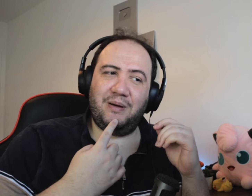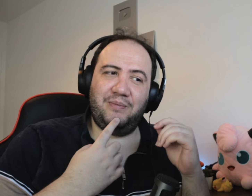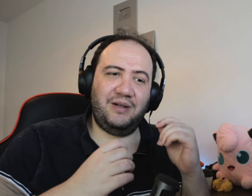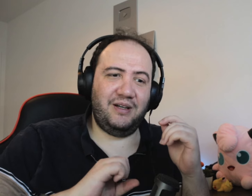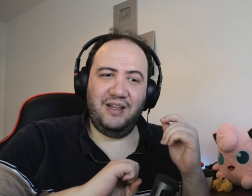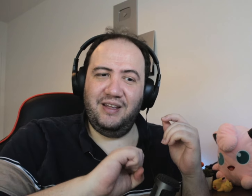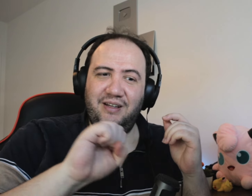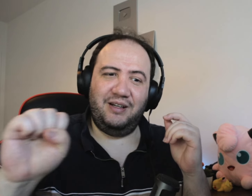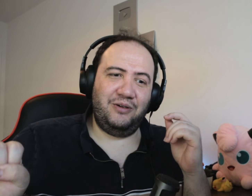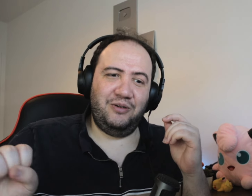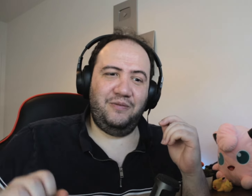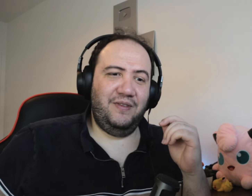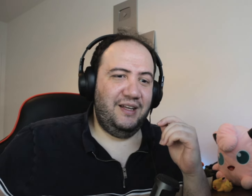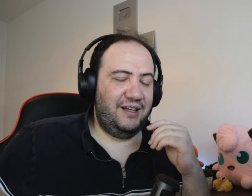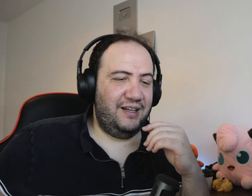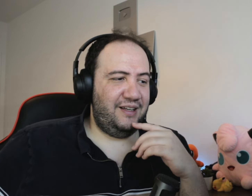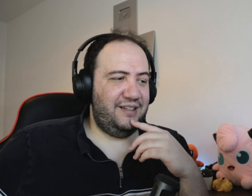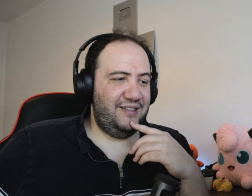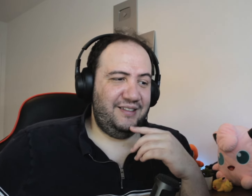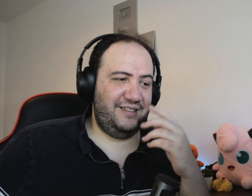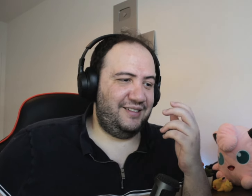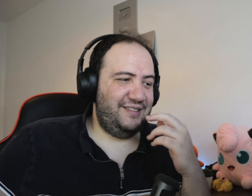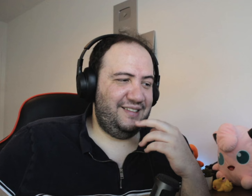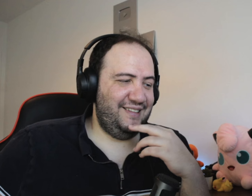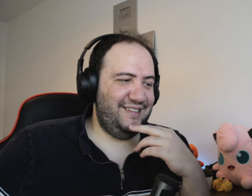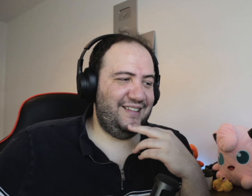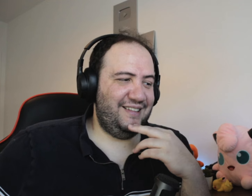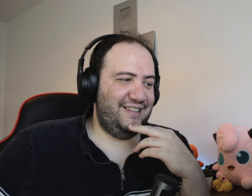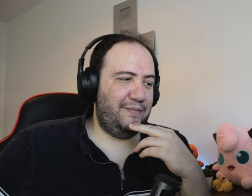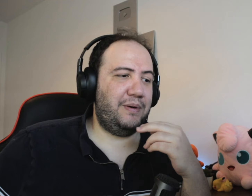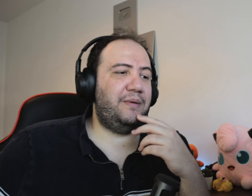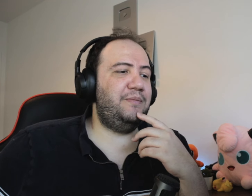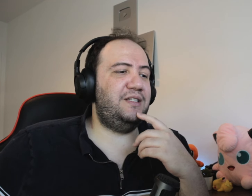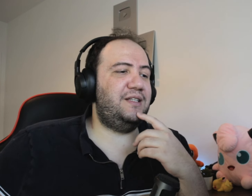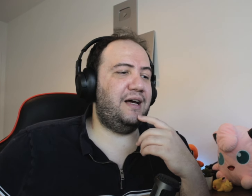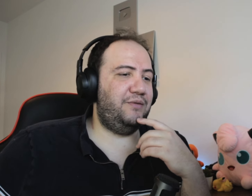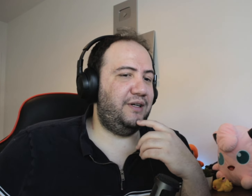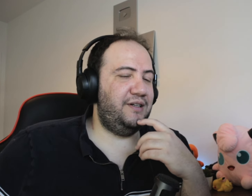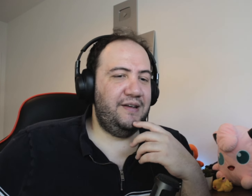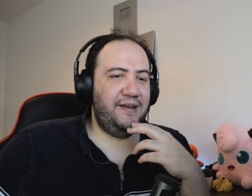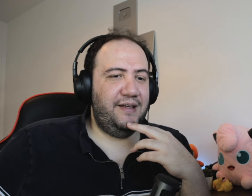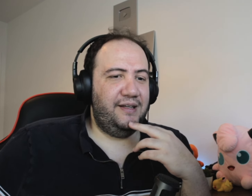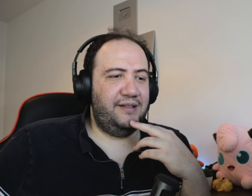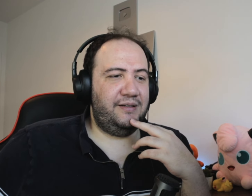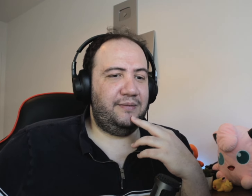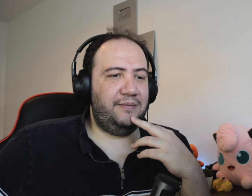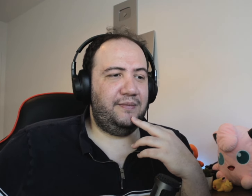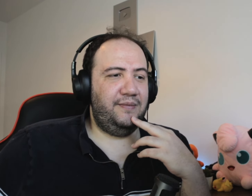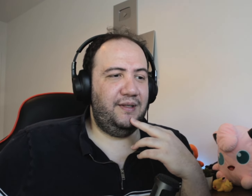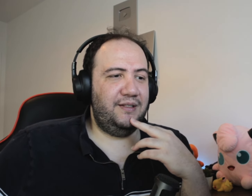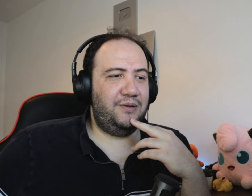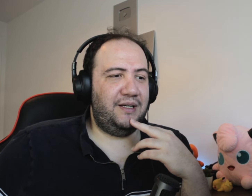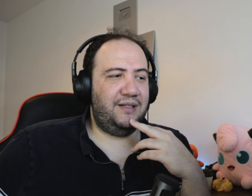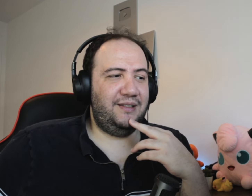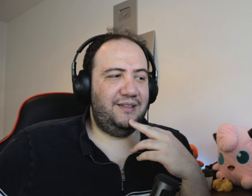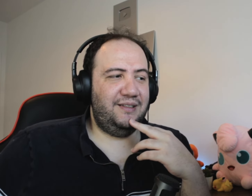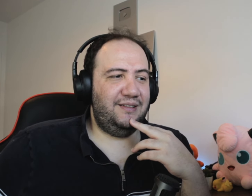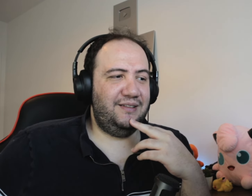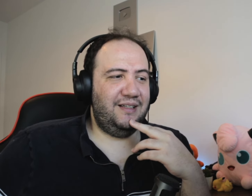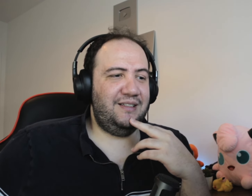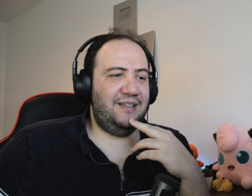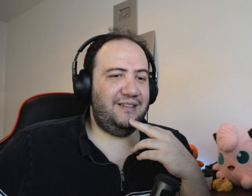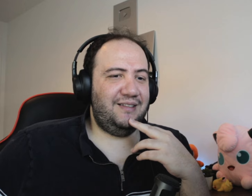Papa Yoko Like You know Papa means dad Right? Um So yeah